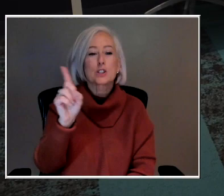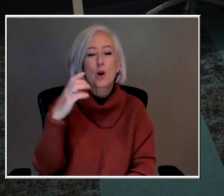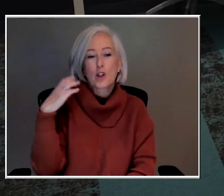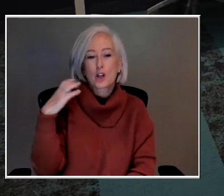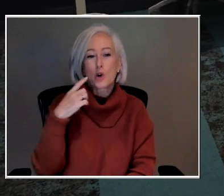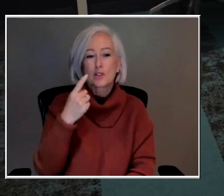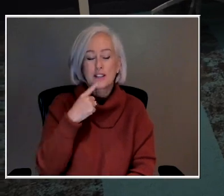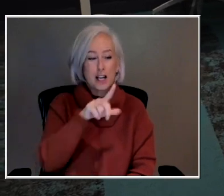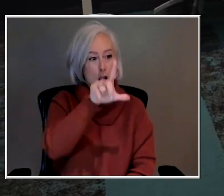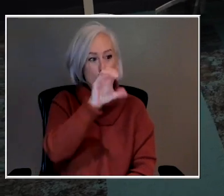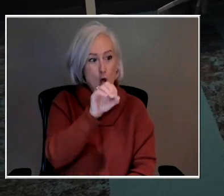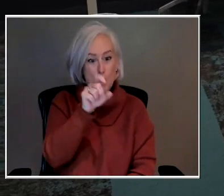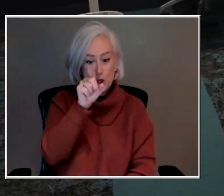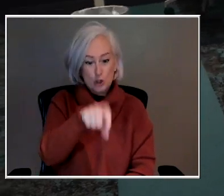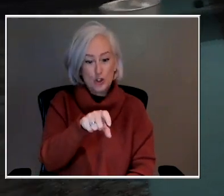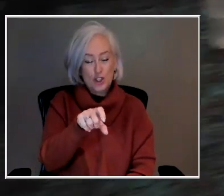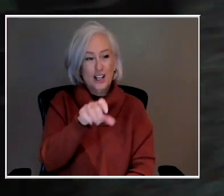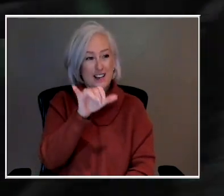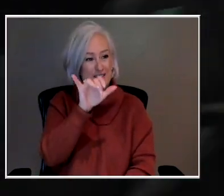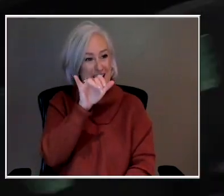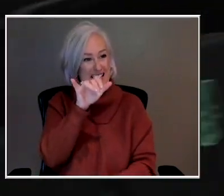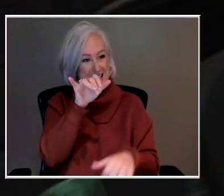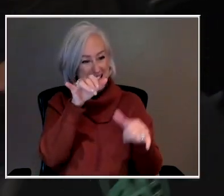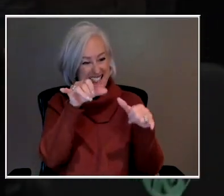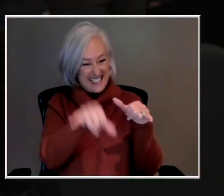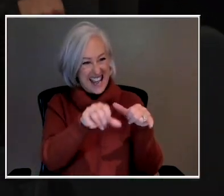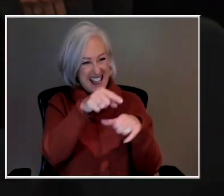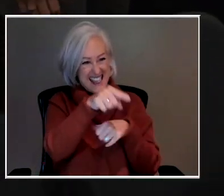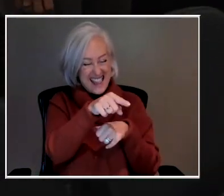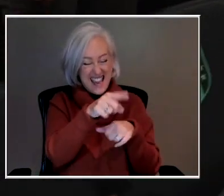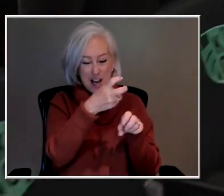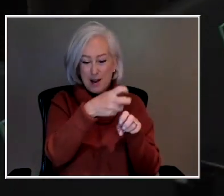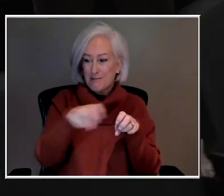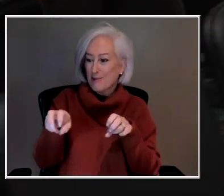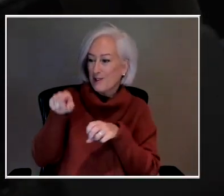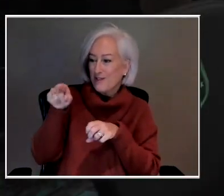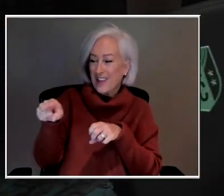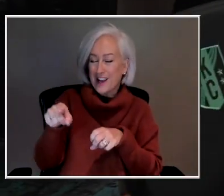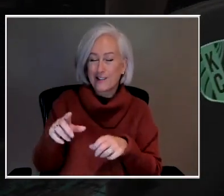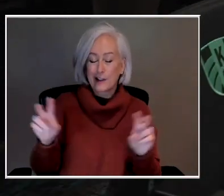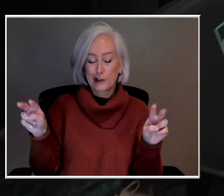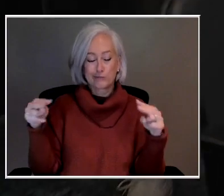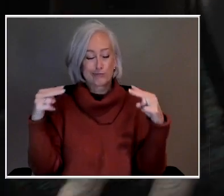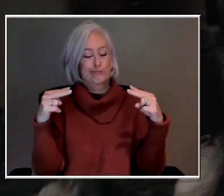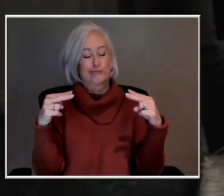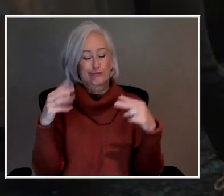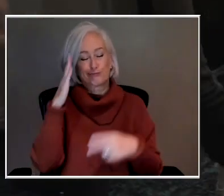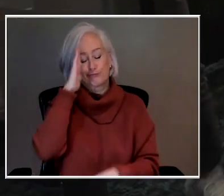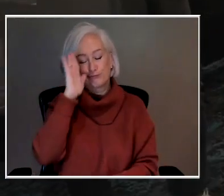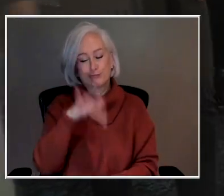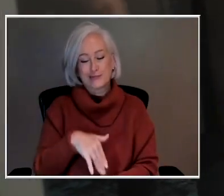You should have done this. And then I look at Mal and I go, Yeah. I just cry a little bit.